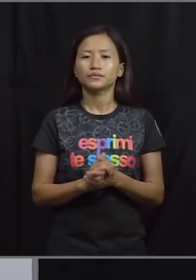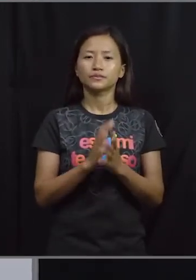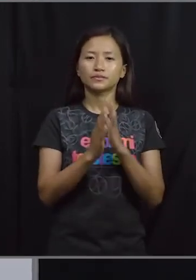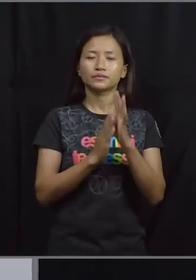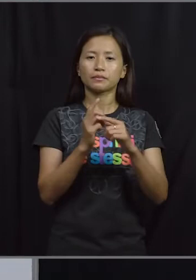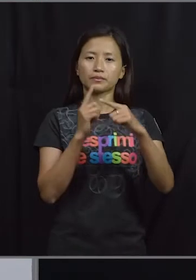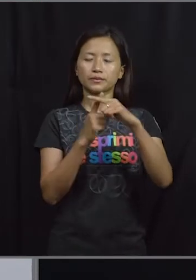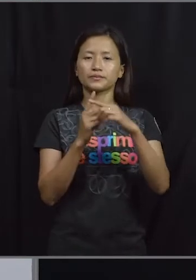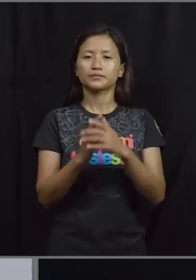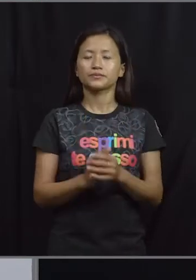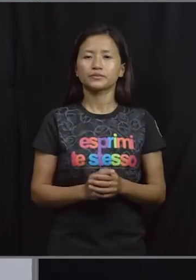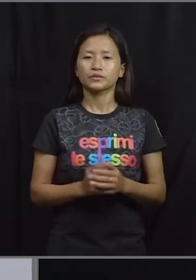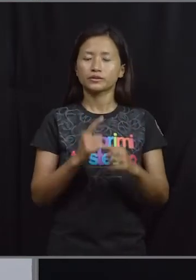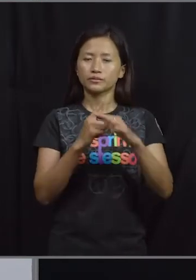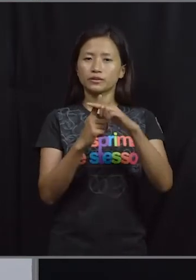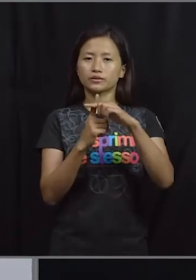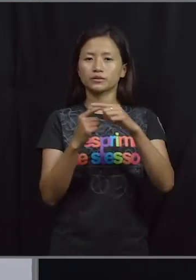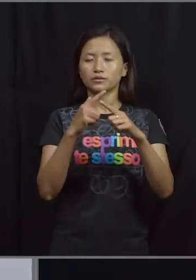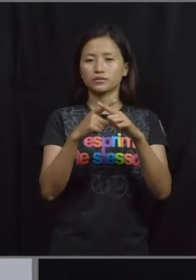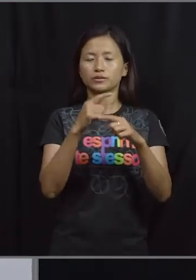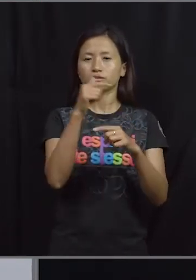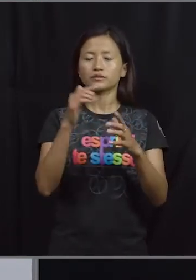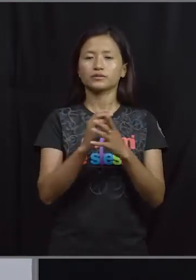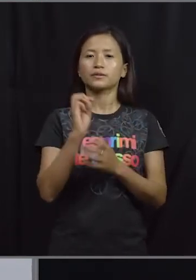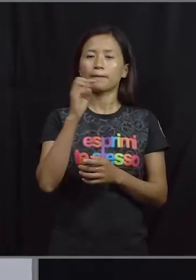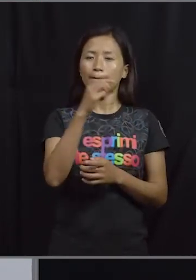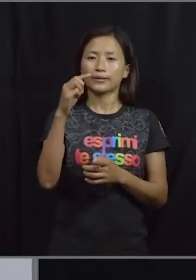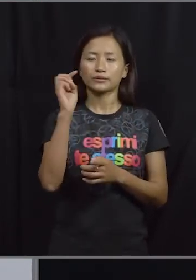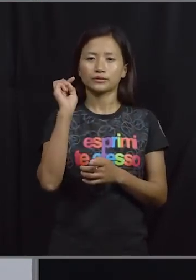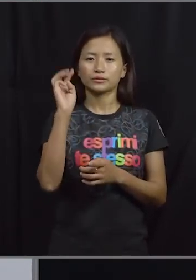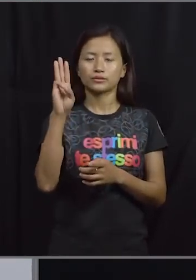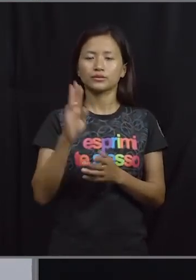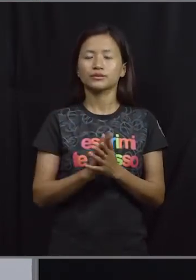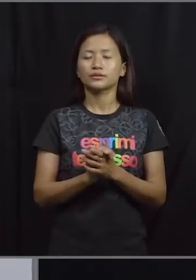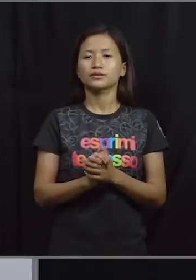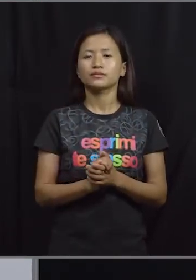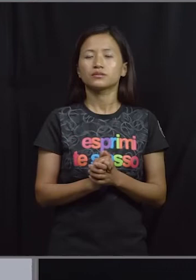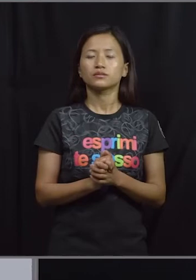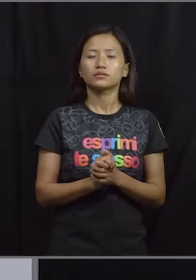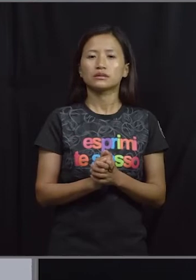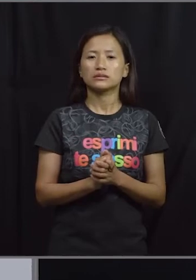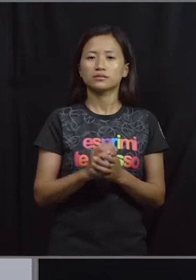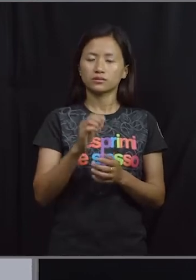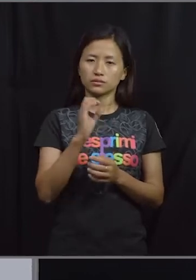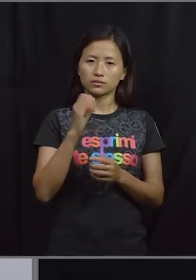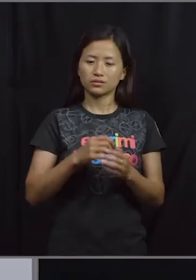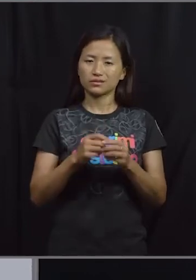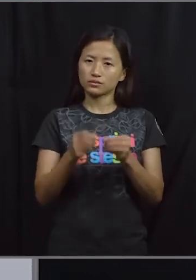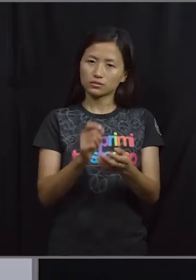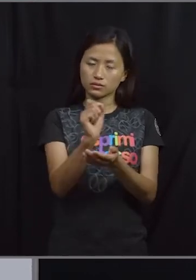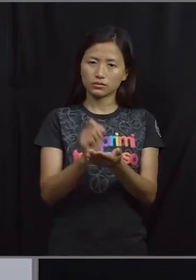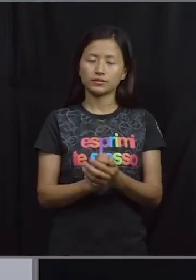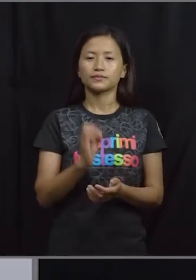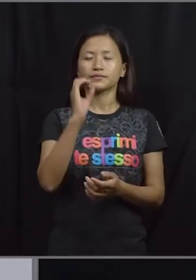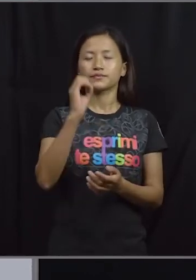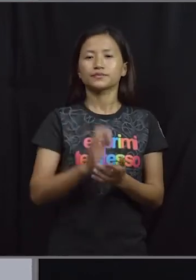is plus, so plus into -3, -3, and here minus, so minus into 0, so we can just write 0, and